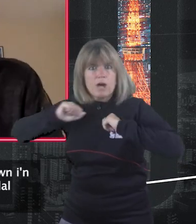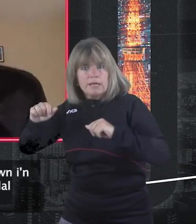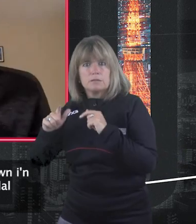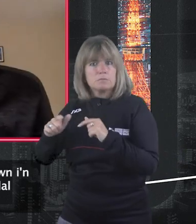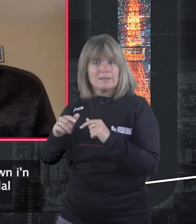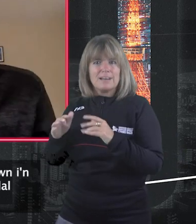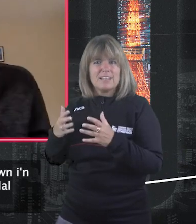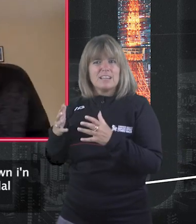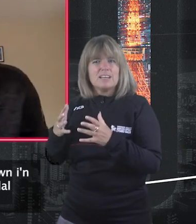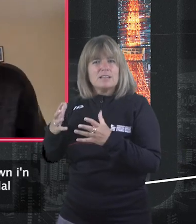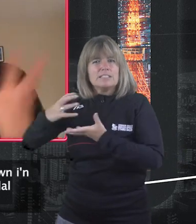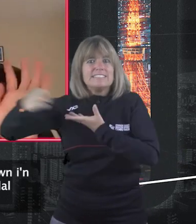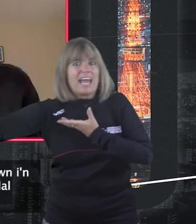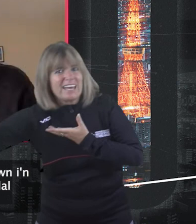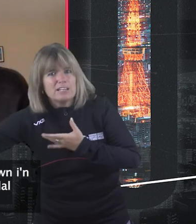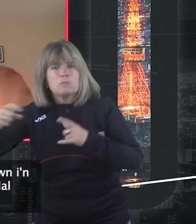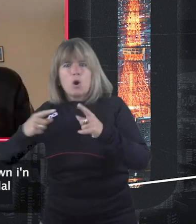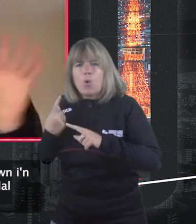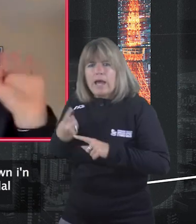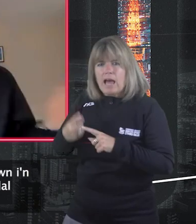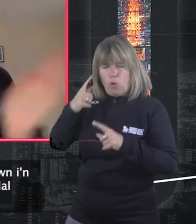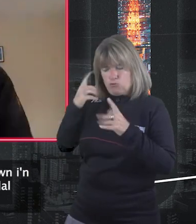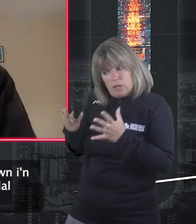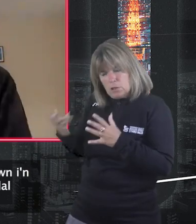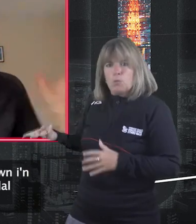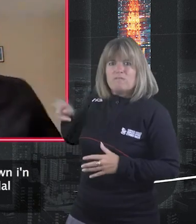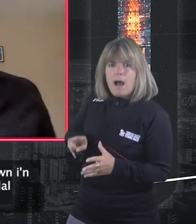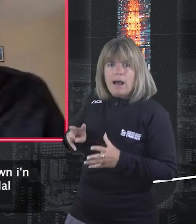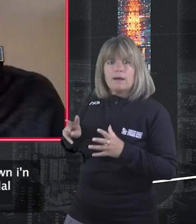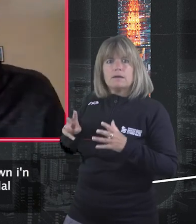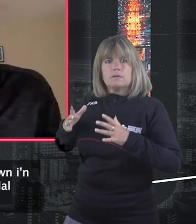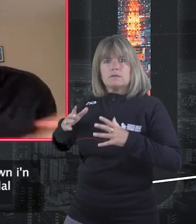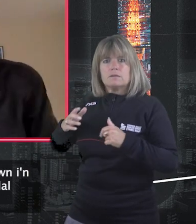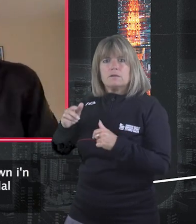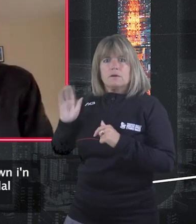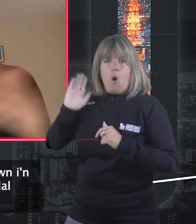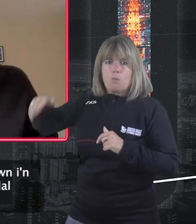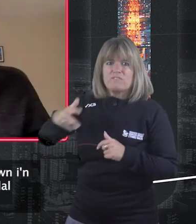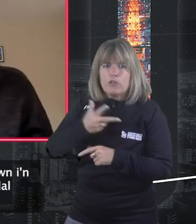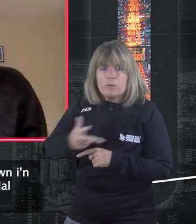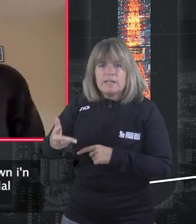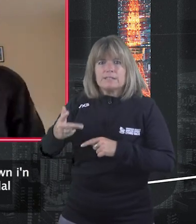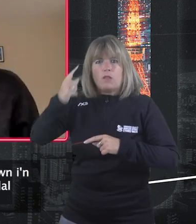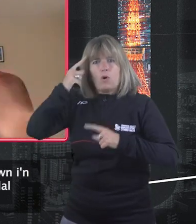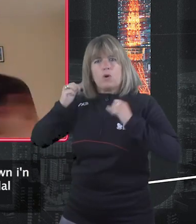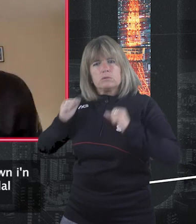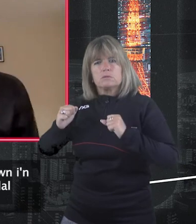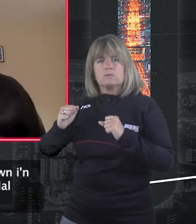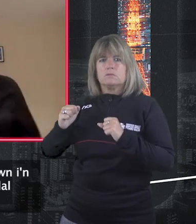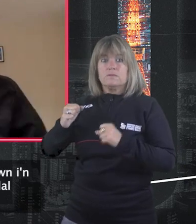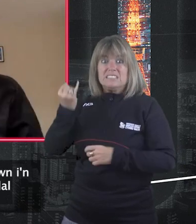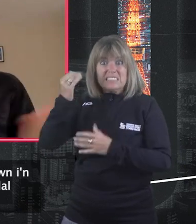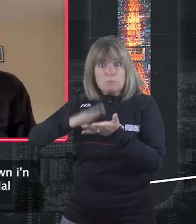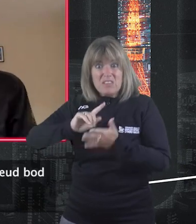I thought I was moving back home for 3 weeks. It'll be over. No, 6 months later I was still at home. I was like, what is